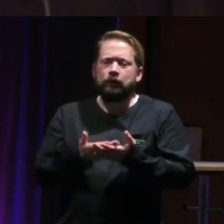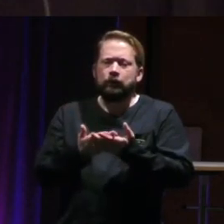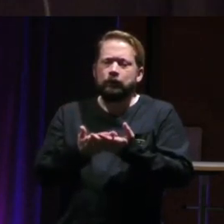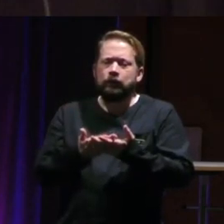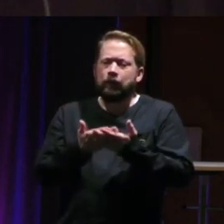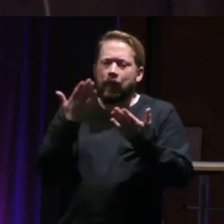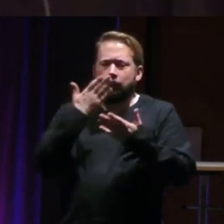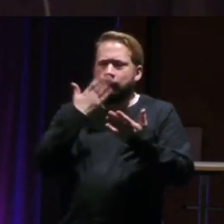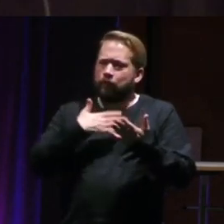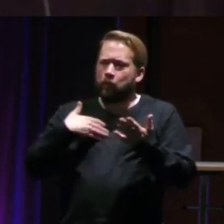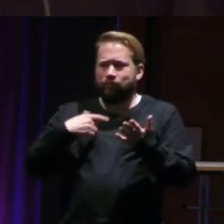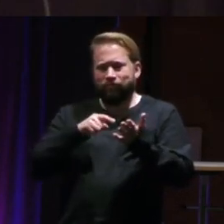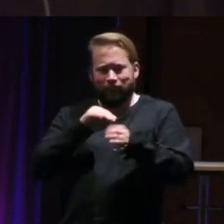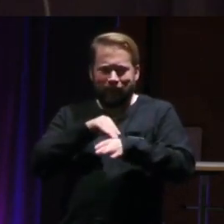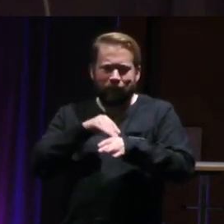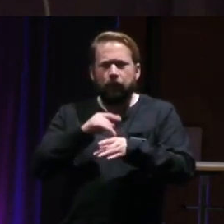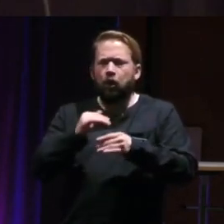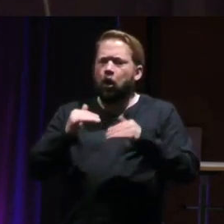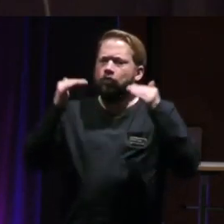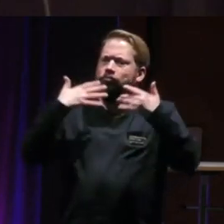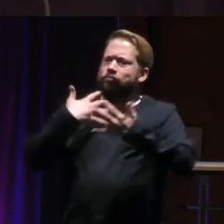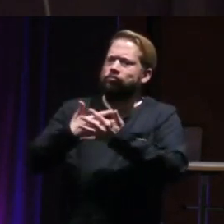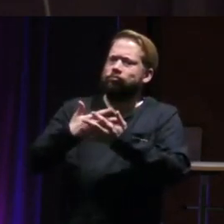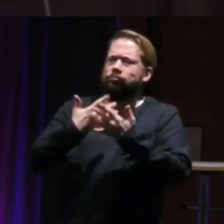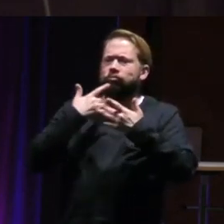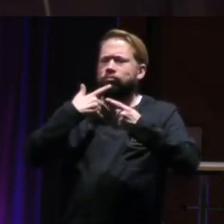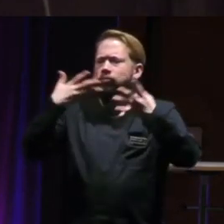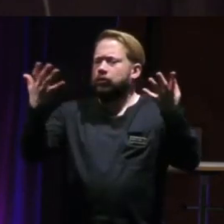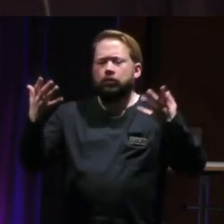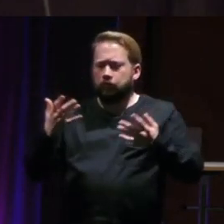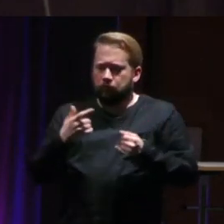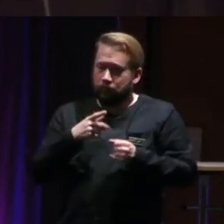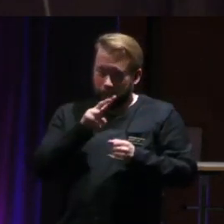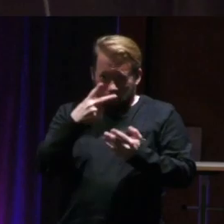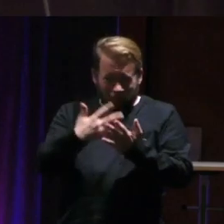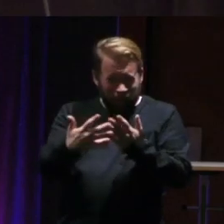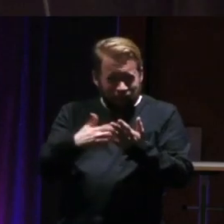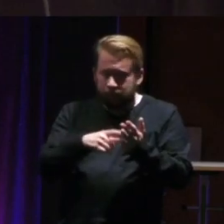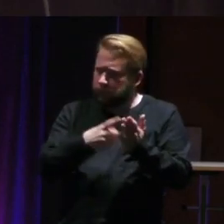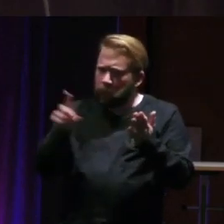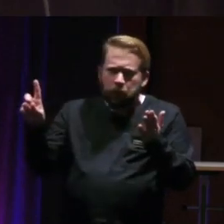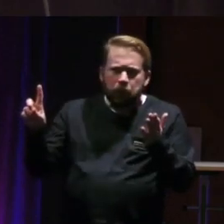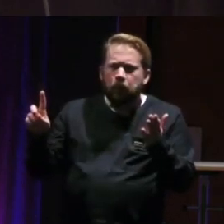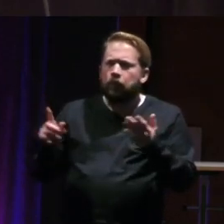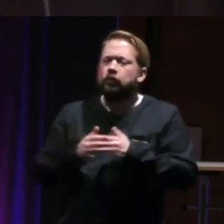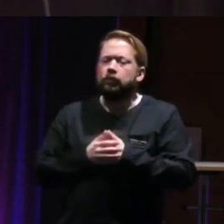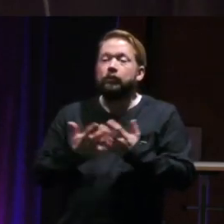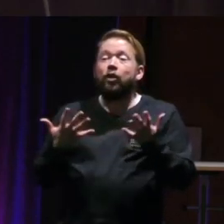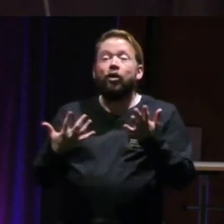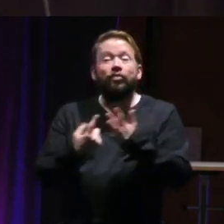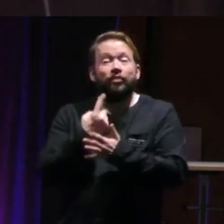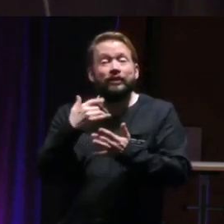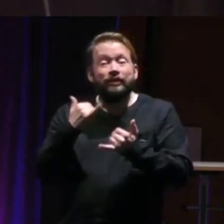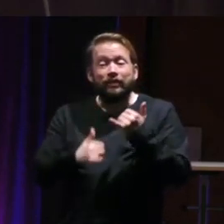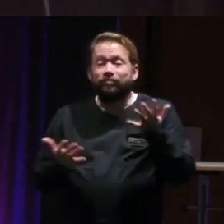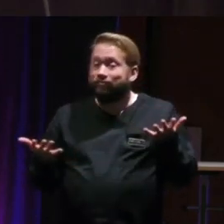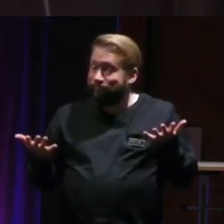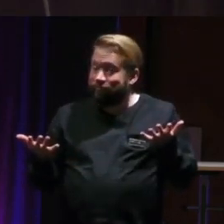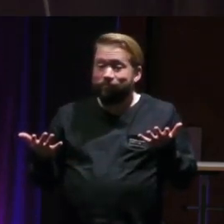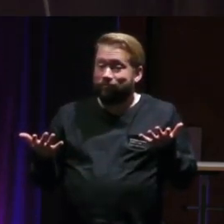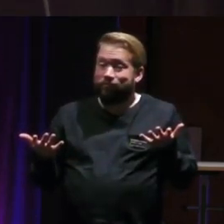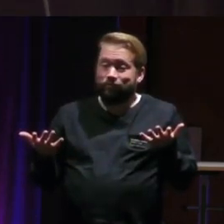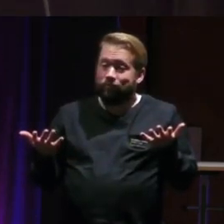they can't ban Telegram. They tried, but in the end of the story, a lot of